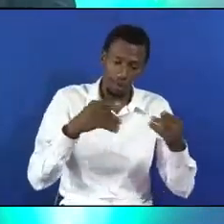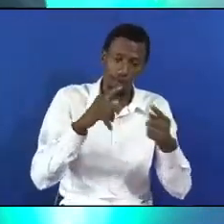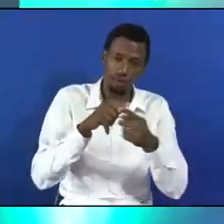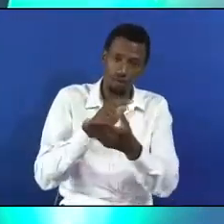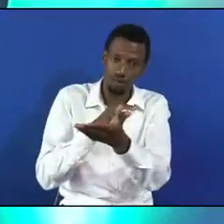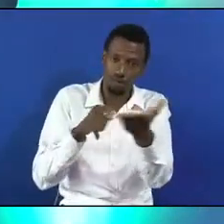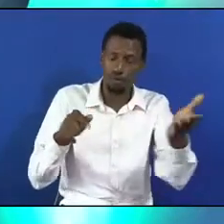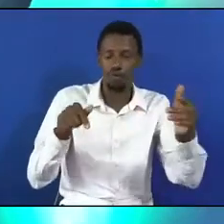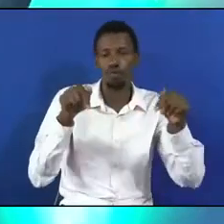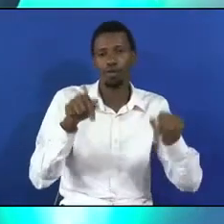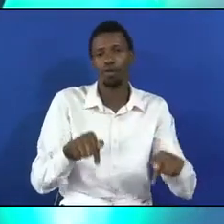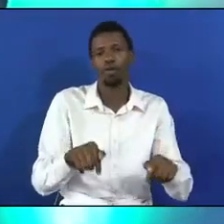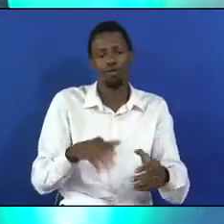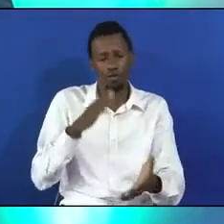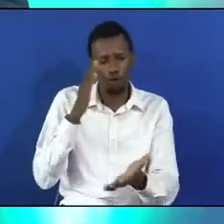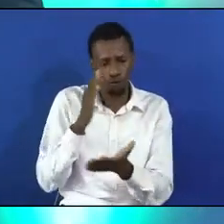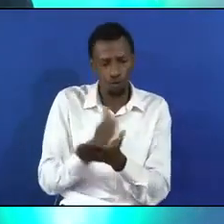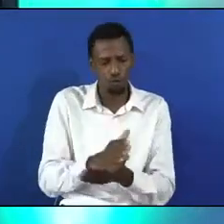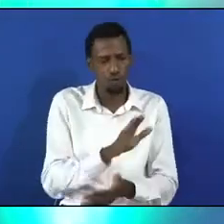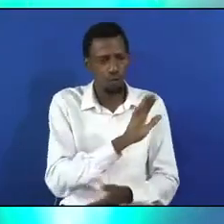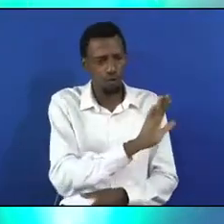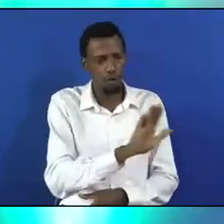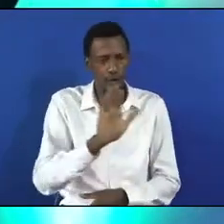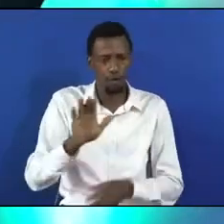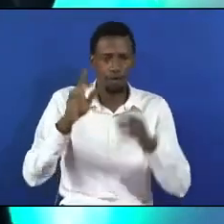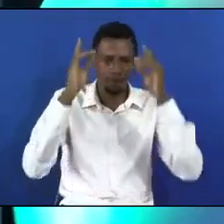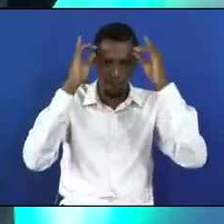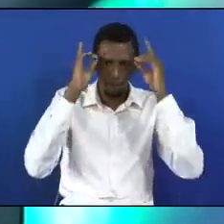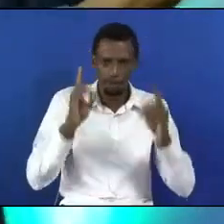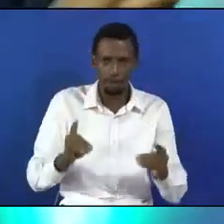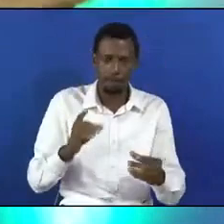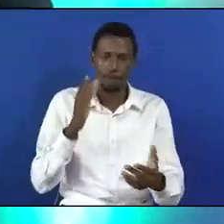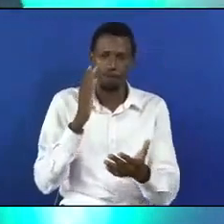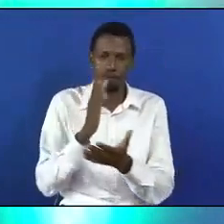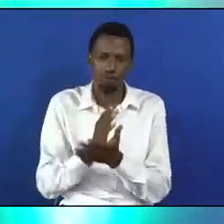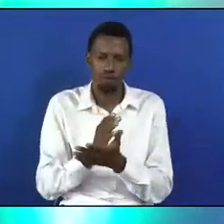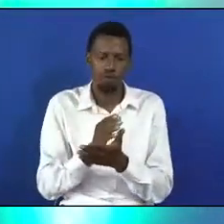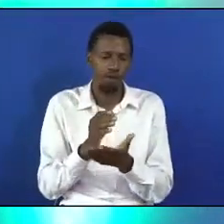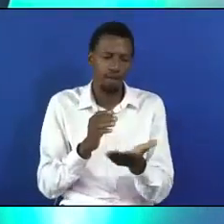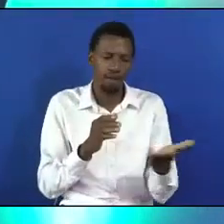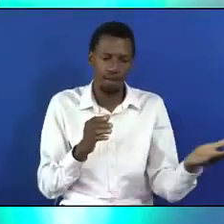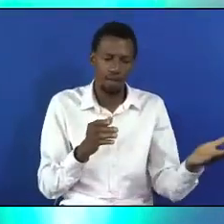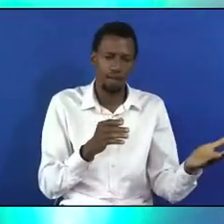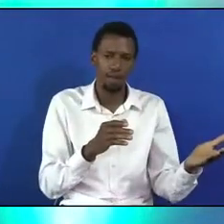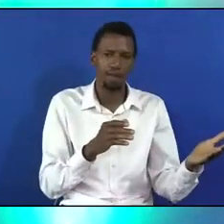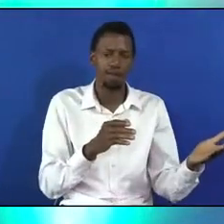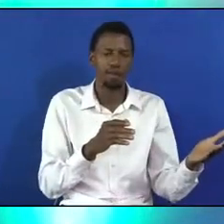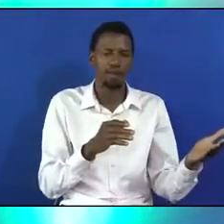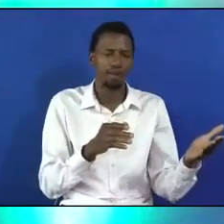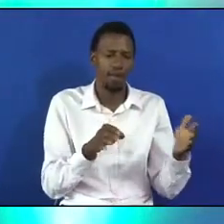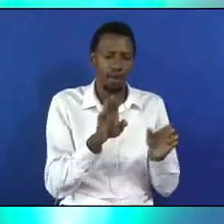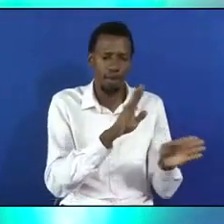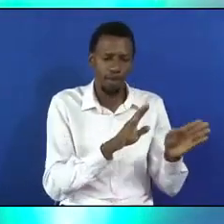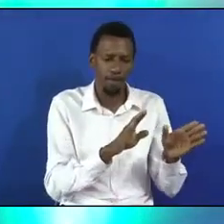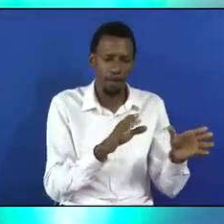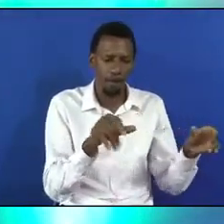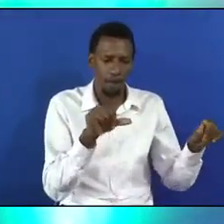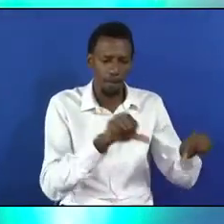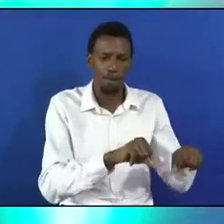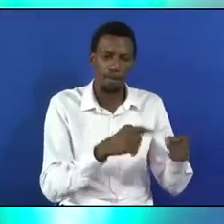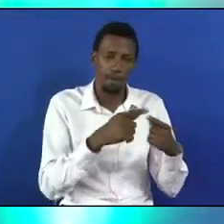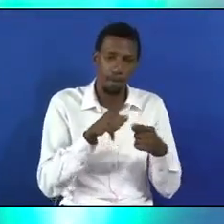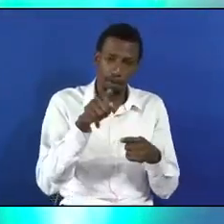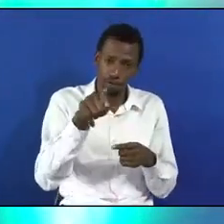today. That in spite of their decisions, in spite of what they decided, you are responsible for to bring